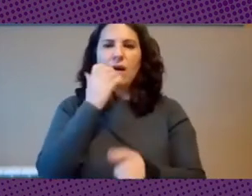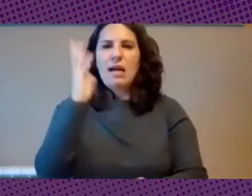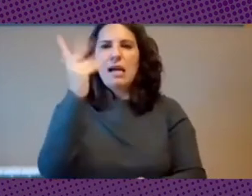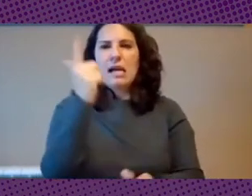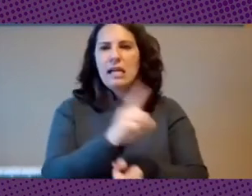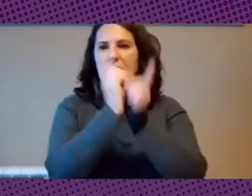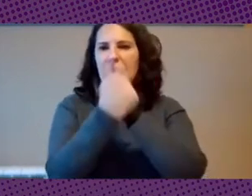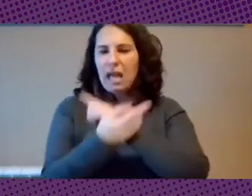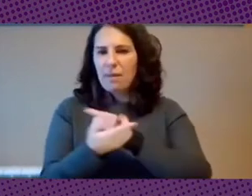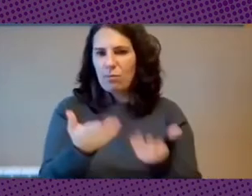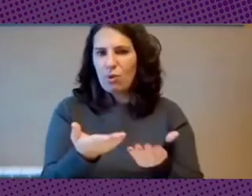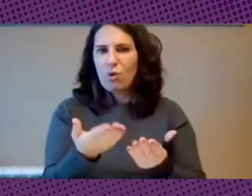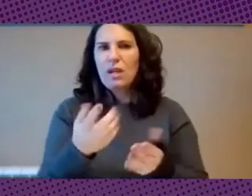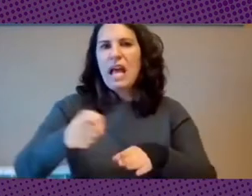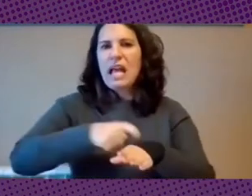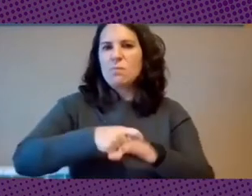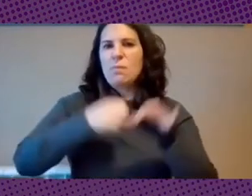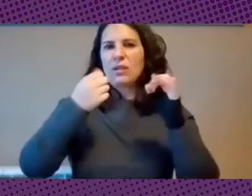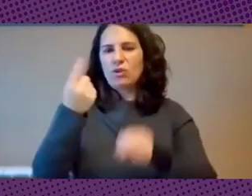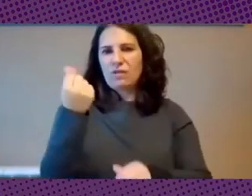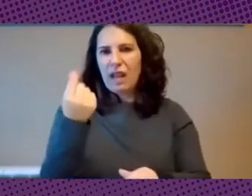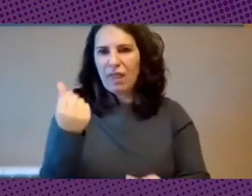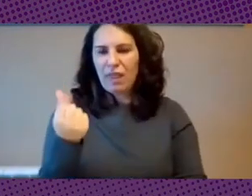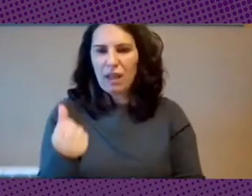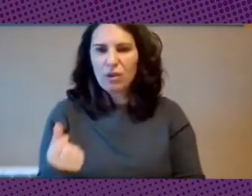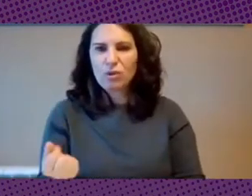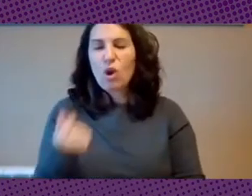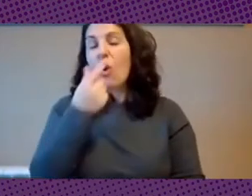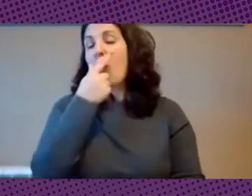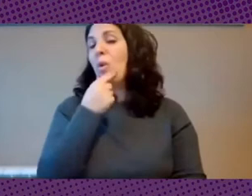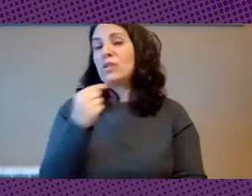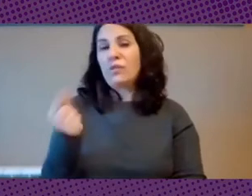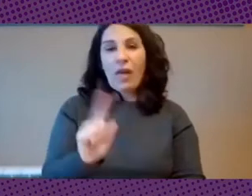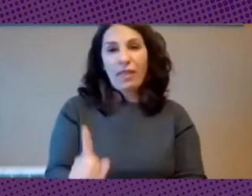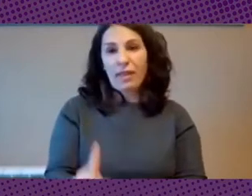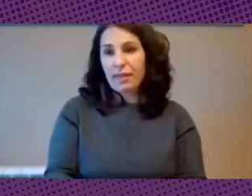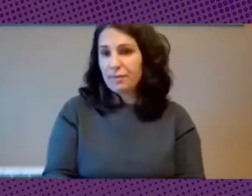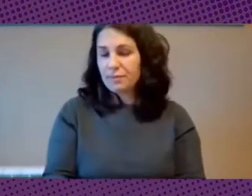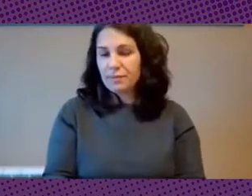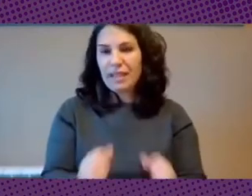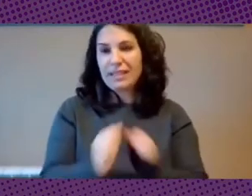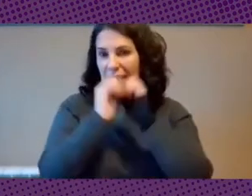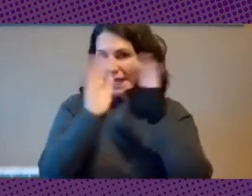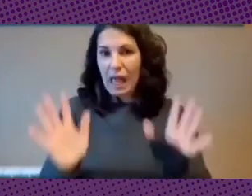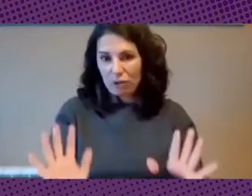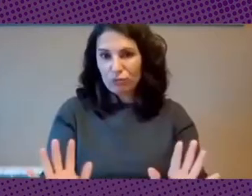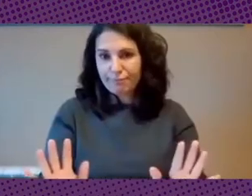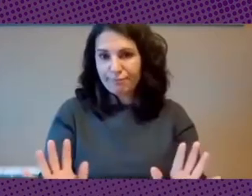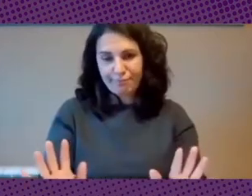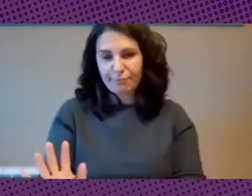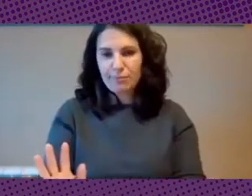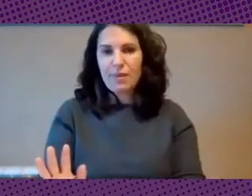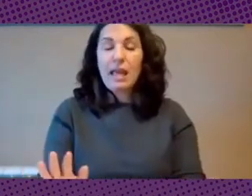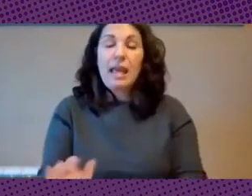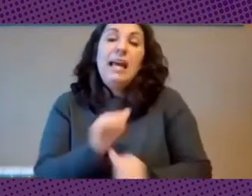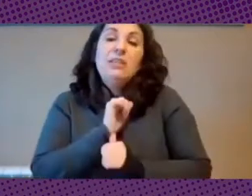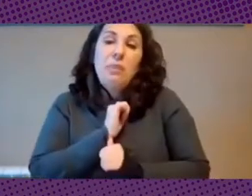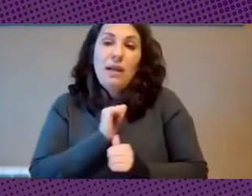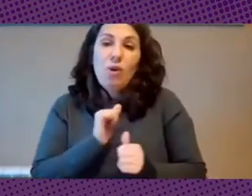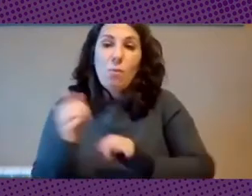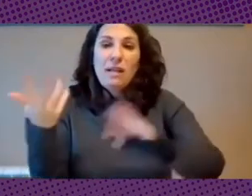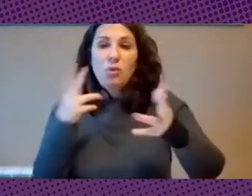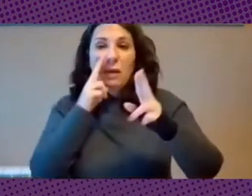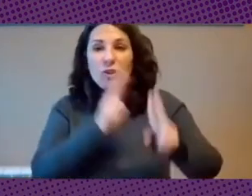once we have a proper diagnosis of where we are now politically at this moment. And I'm going to stop here. Thank you for listening.